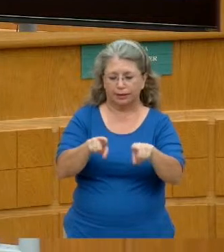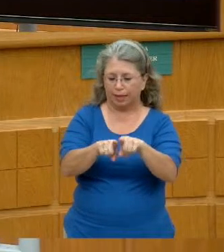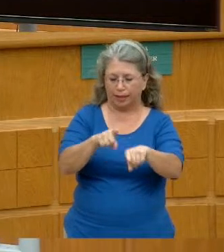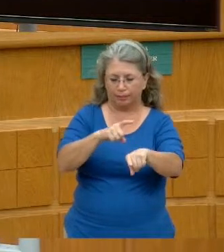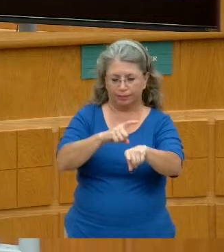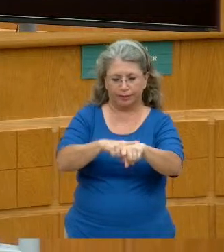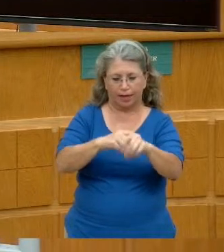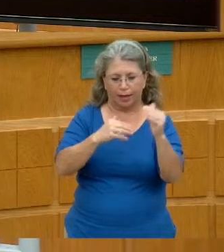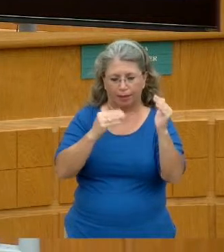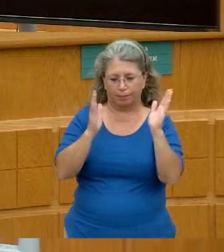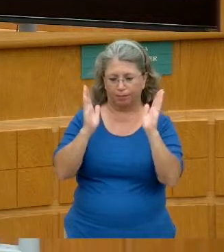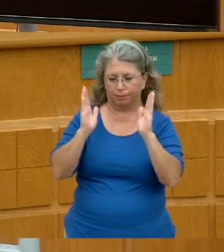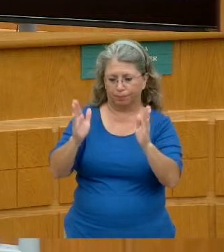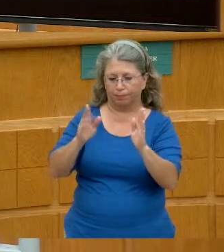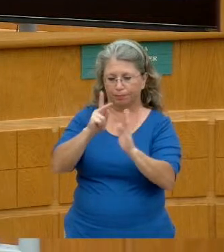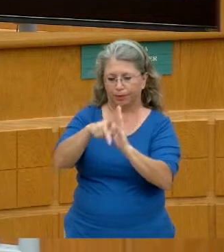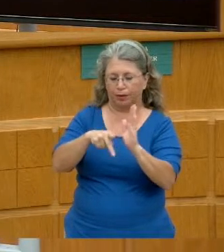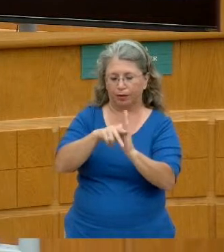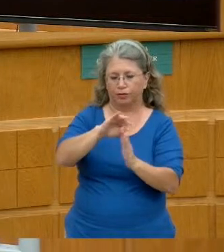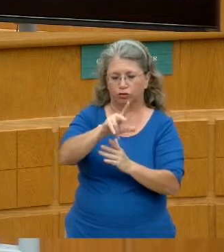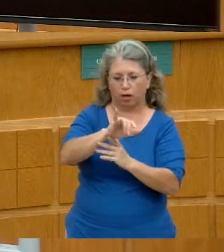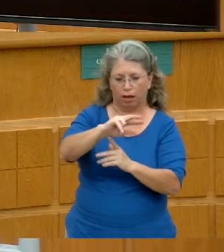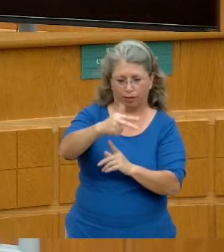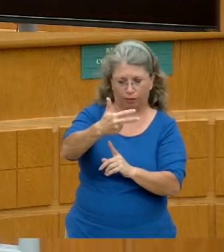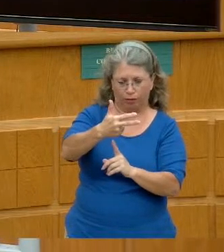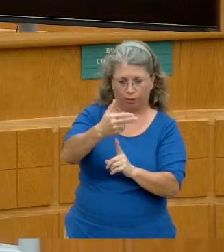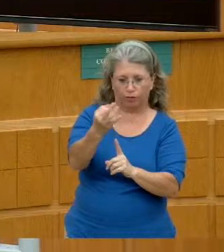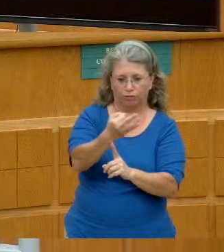access closures is July 3rd, this